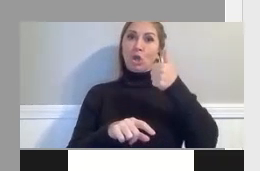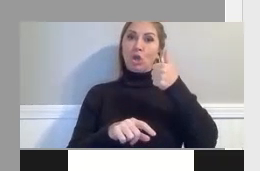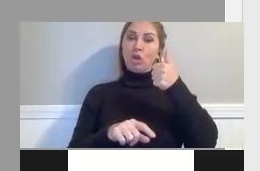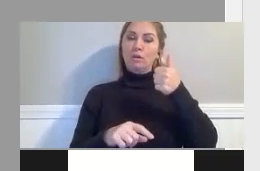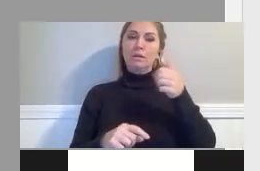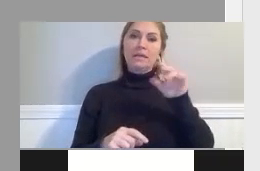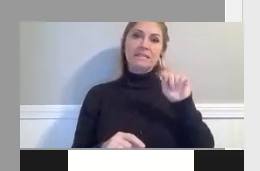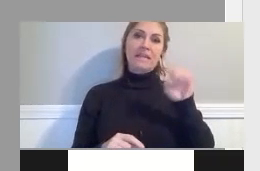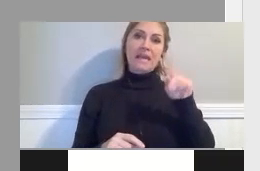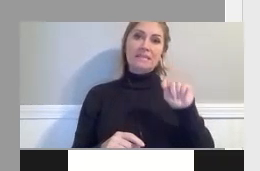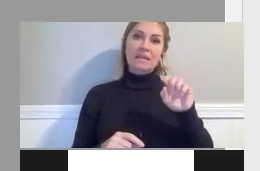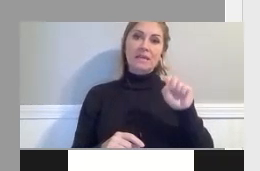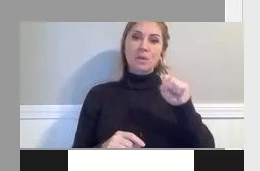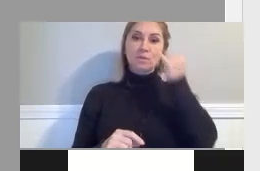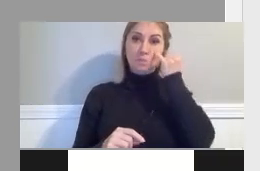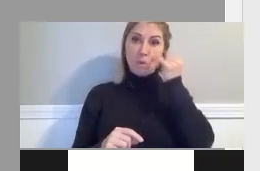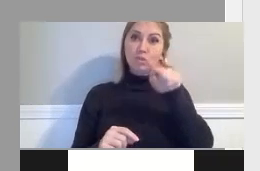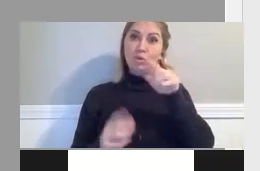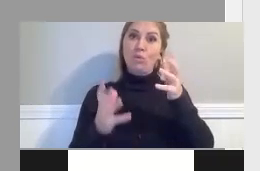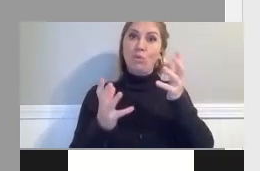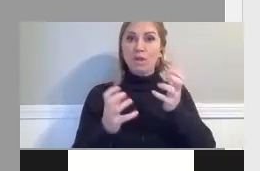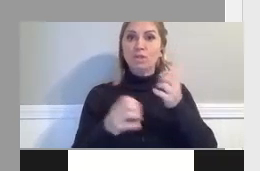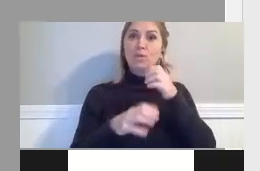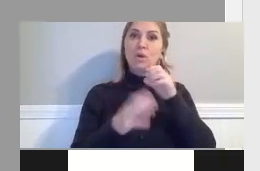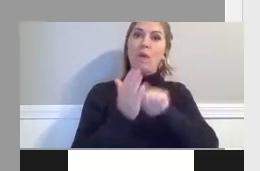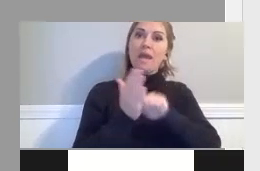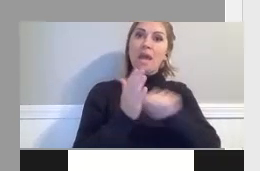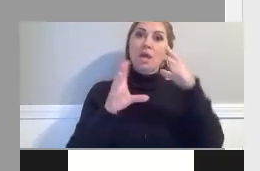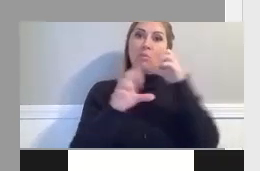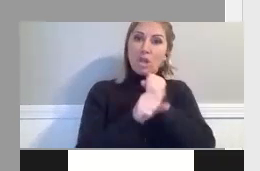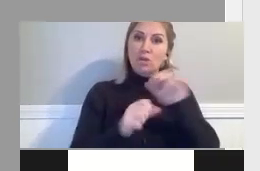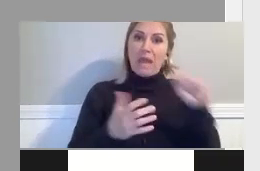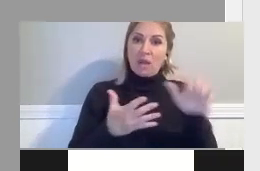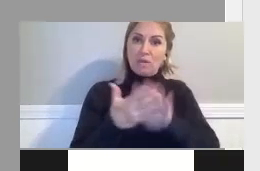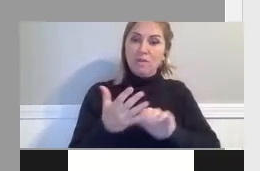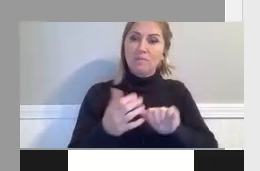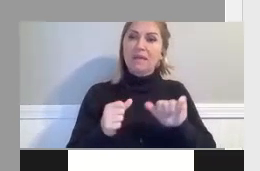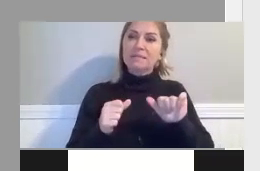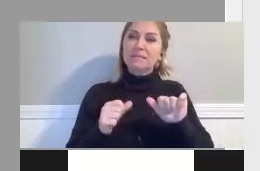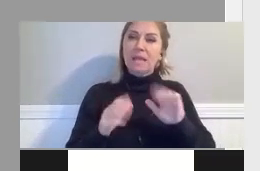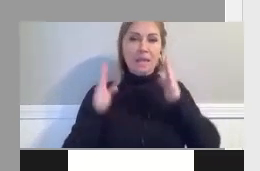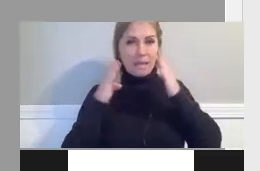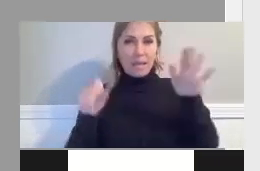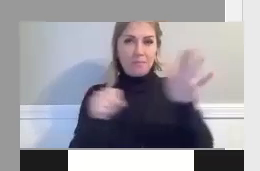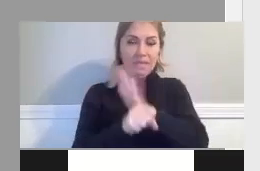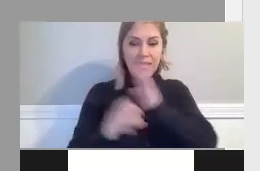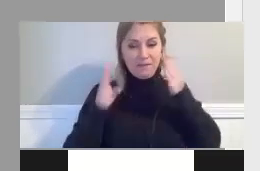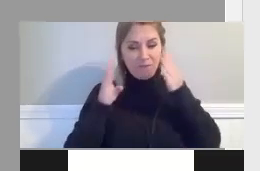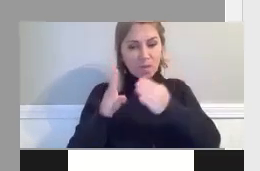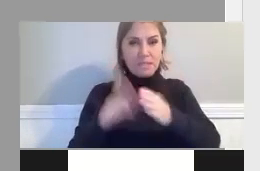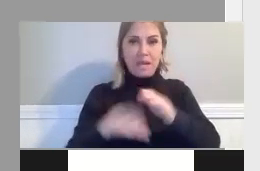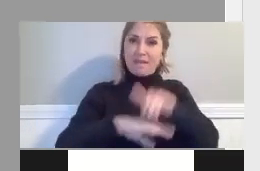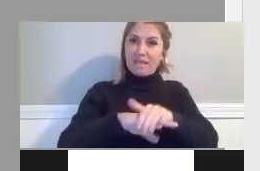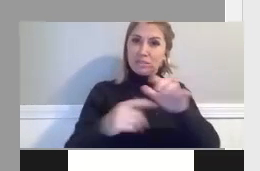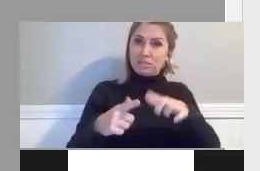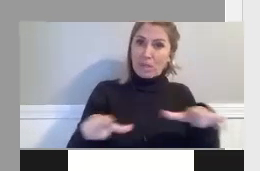that you want to write a compression algorithm that is solely dedicated to the English language, right? So